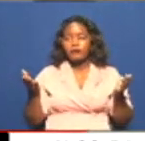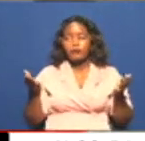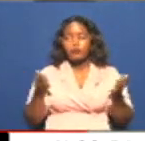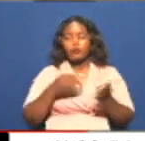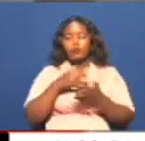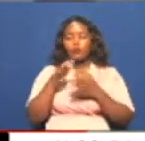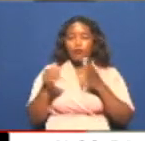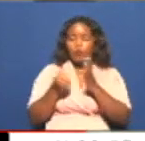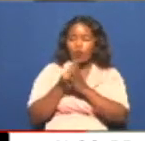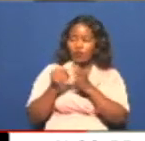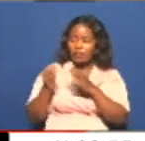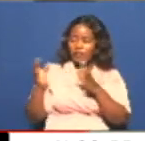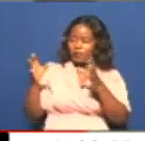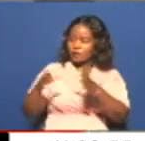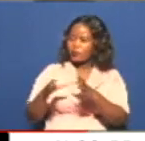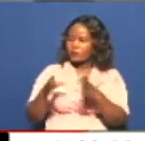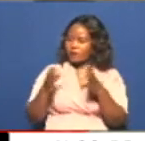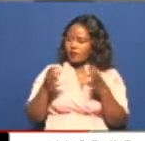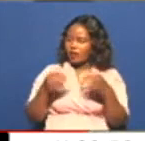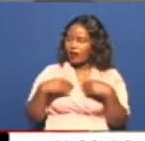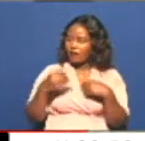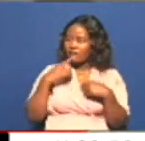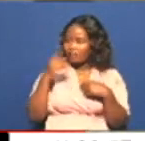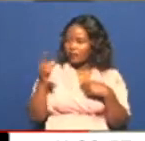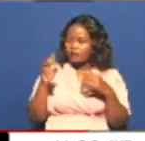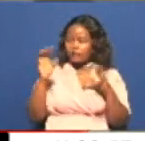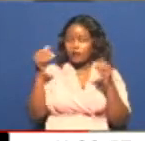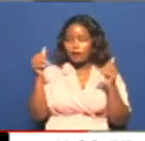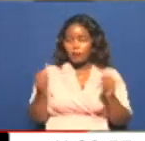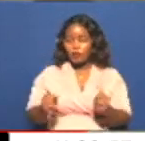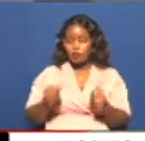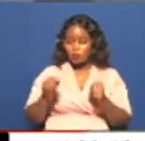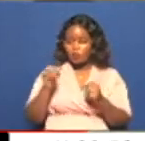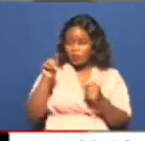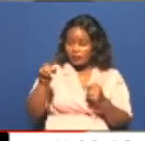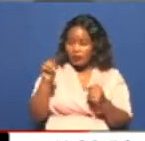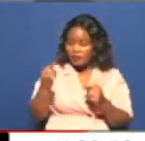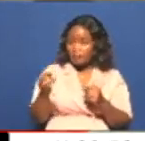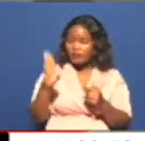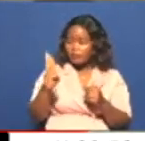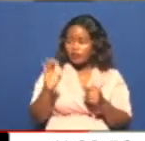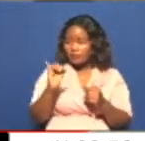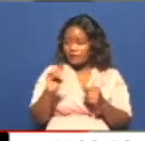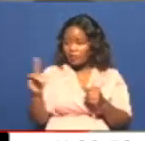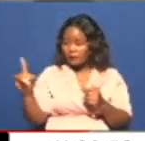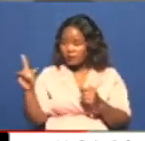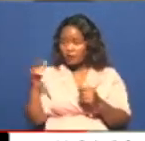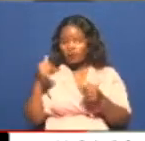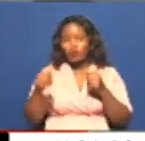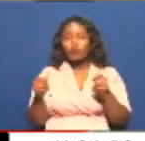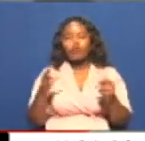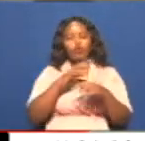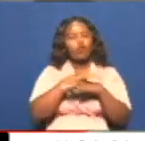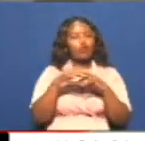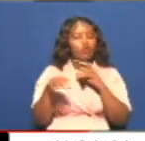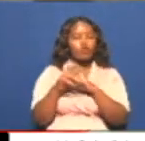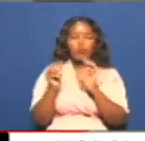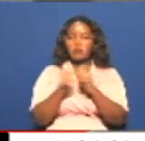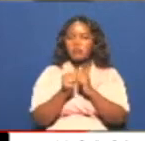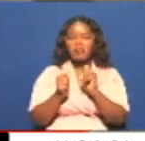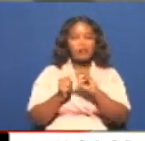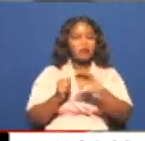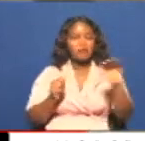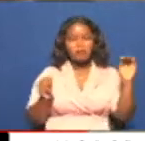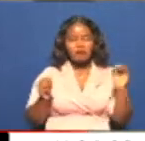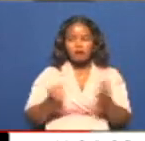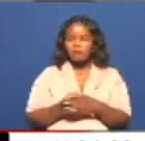said this is the particular part of the bill that we are not comfortable with. Mm-hmm. When they come forth and tell you